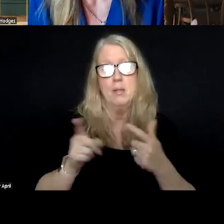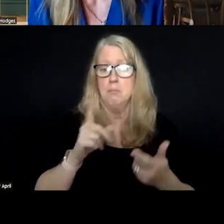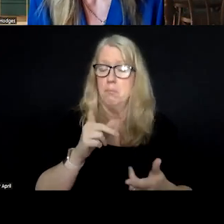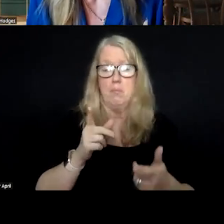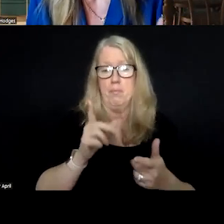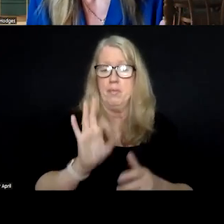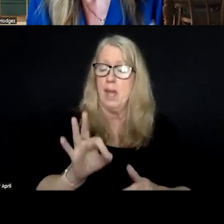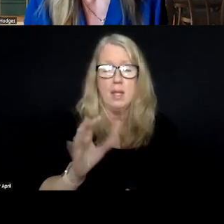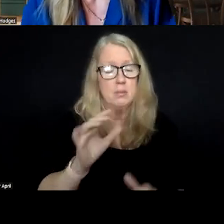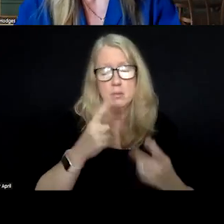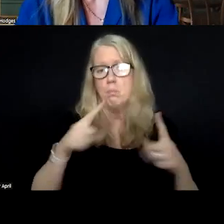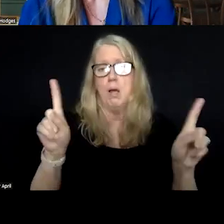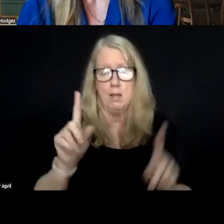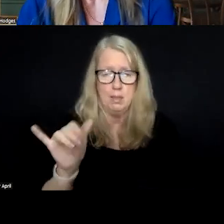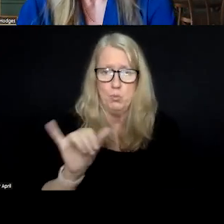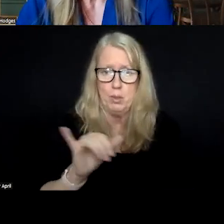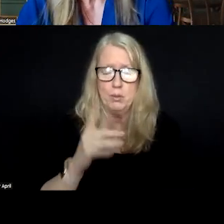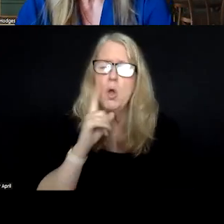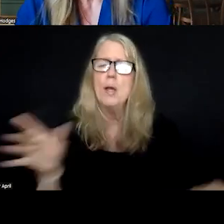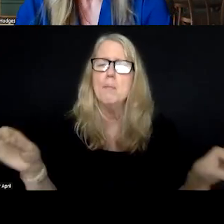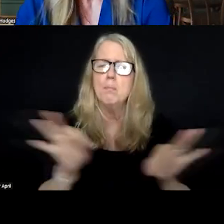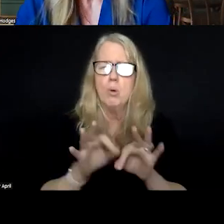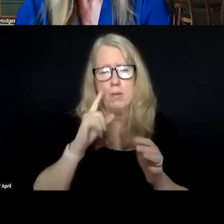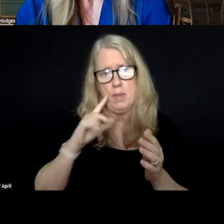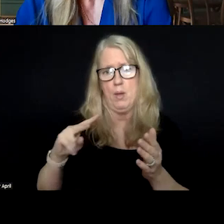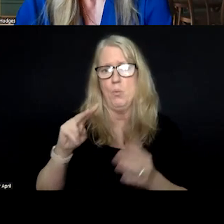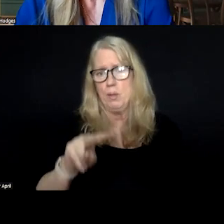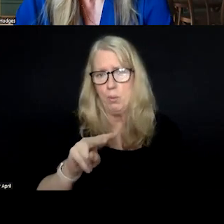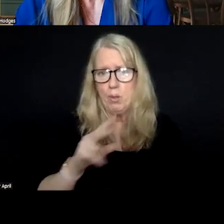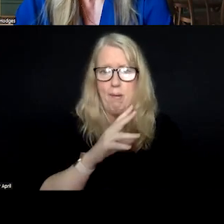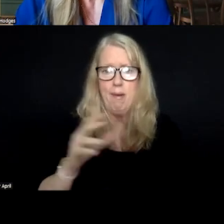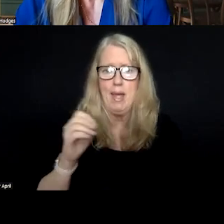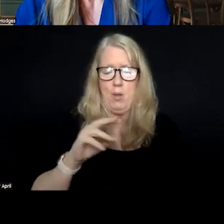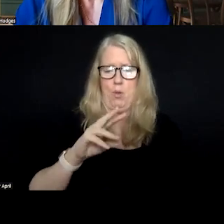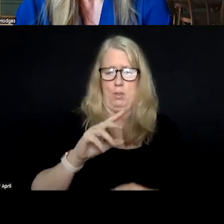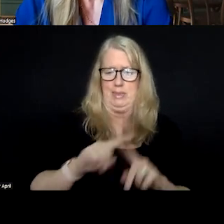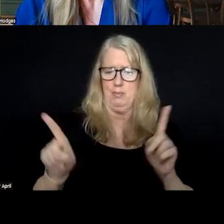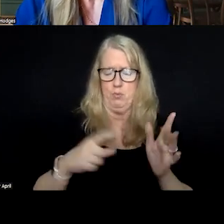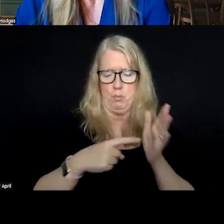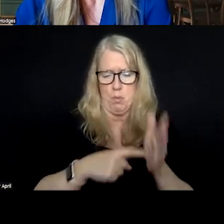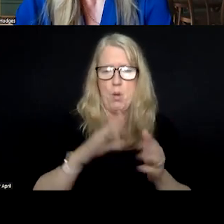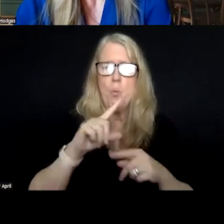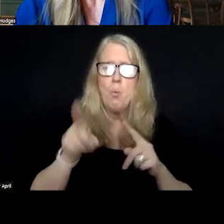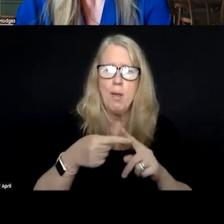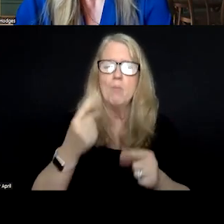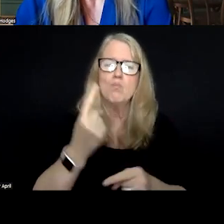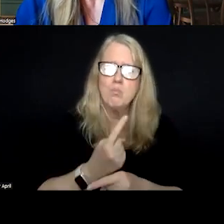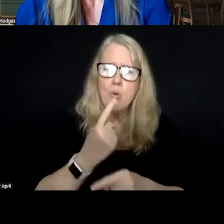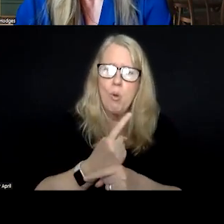perfect as well. So I think what we really need to look at is, when are the different models appropriate, in